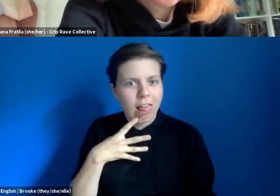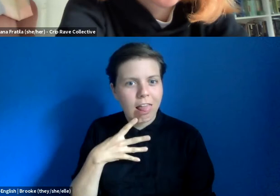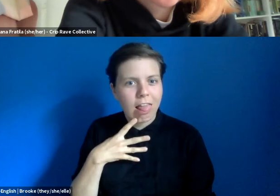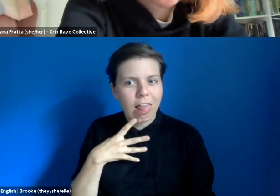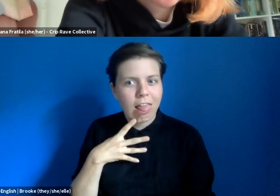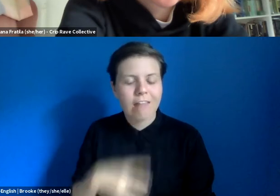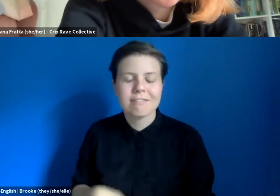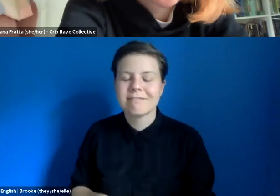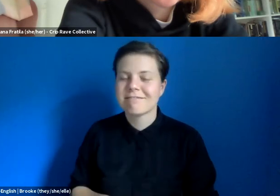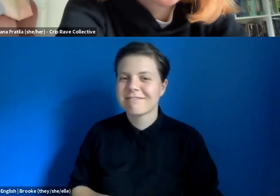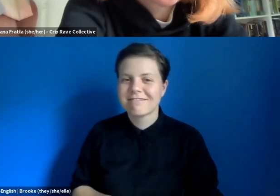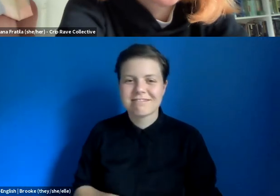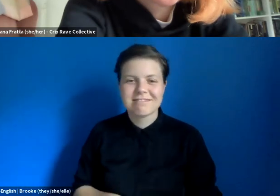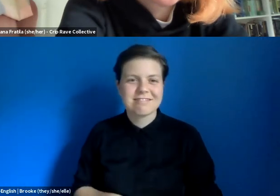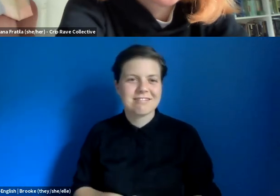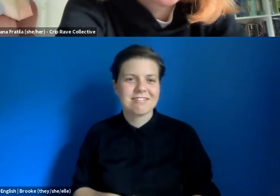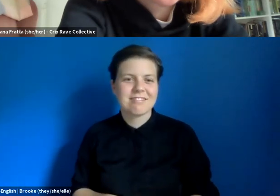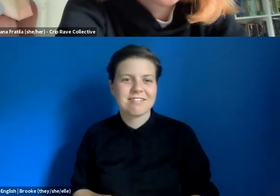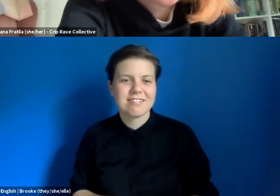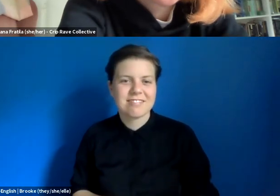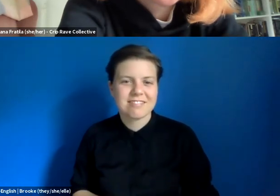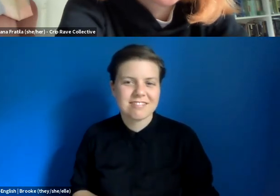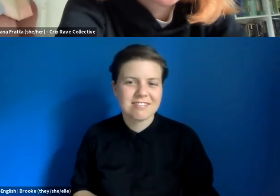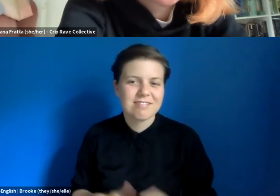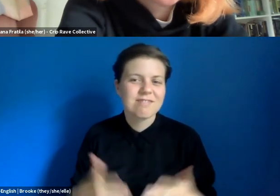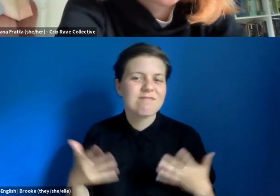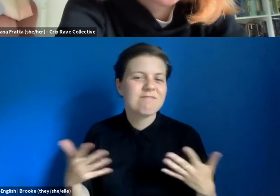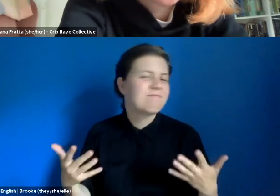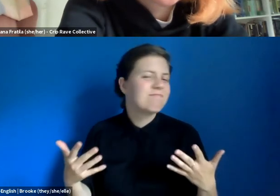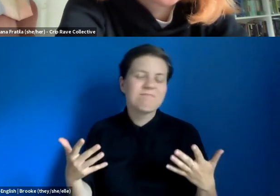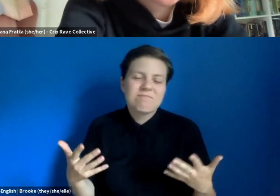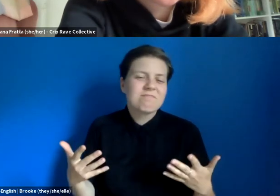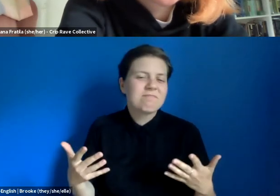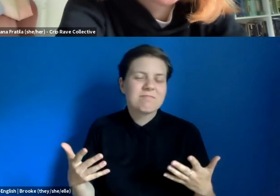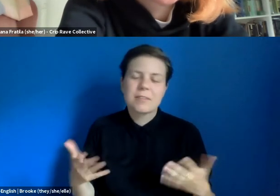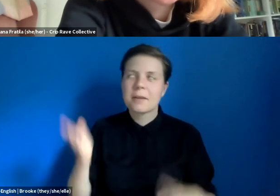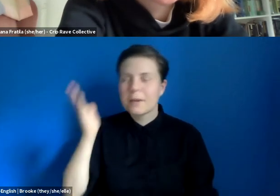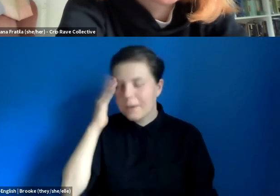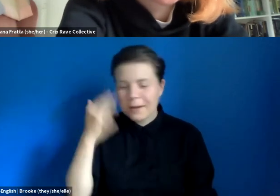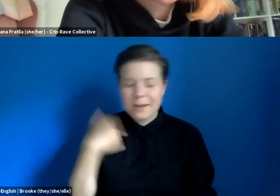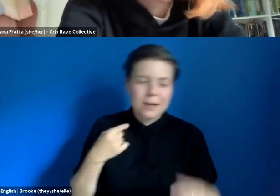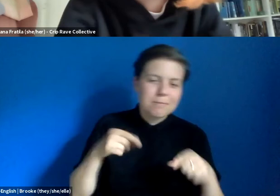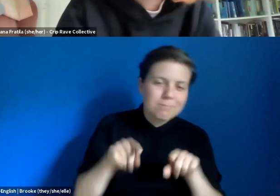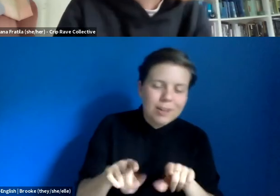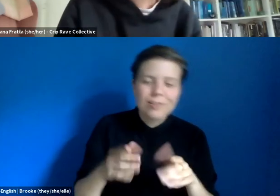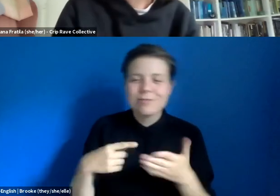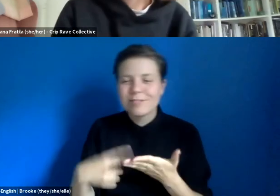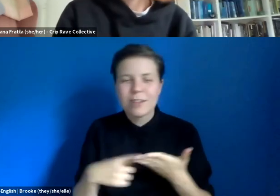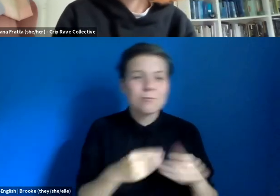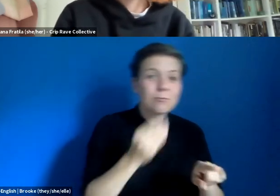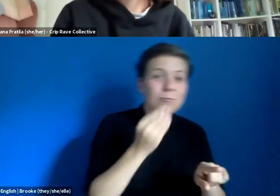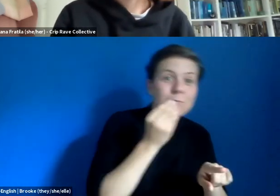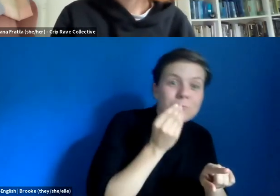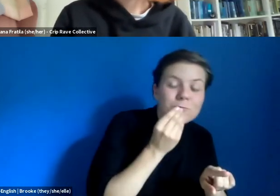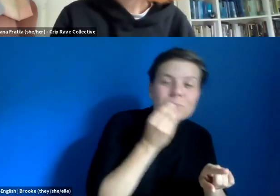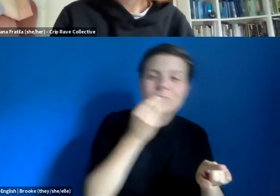but all this to say, let me not get too caught up with these metaphors of like jazz improvisation, recipe